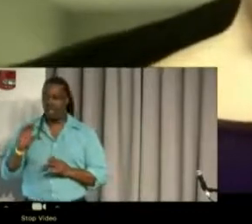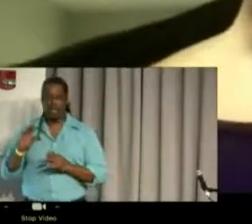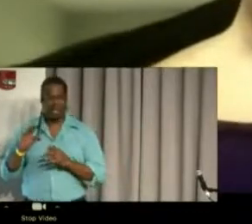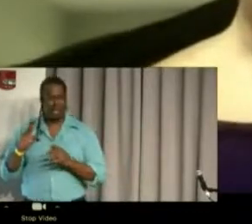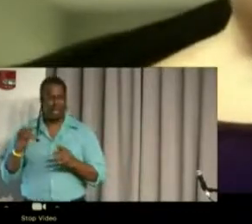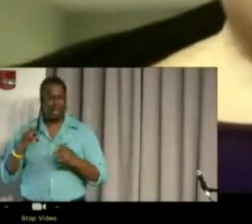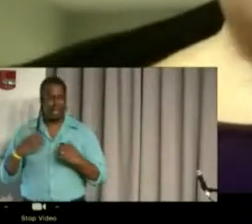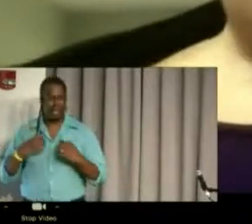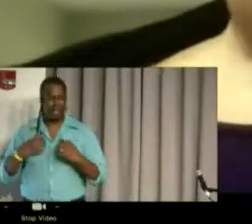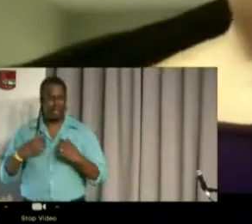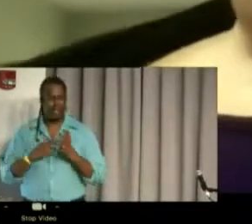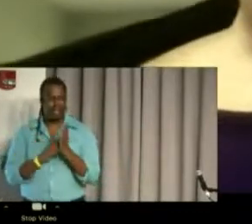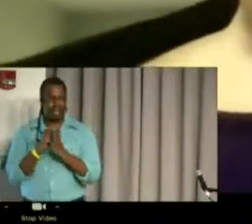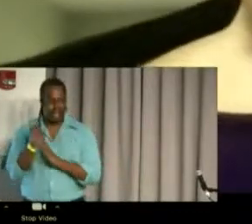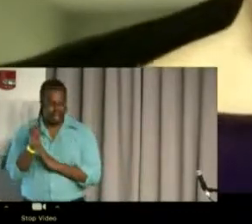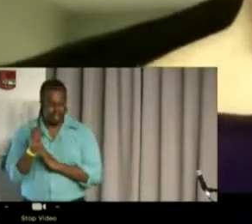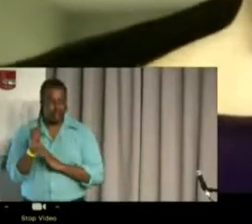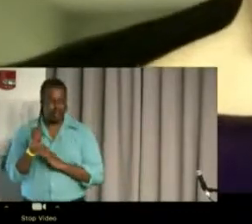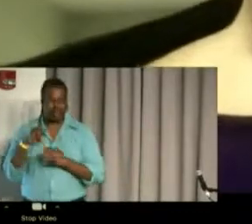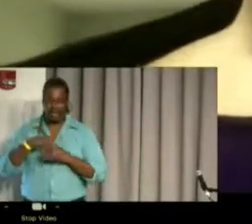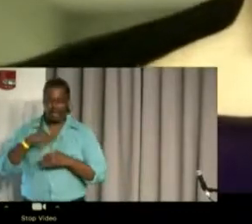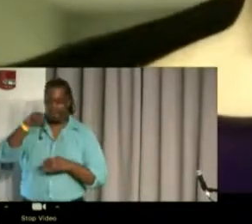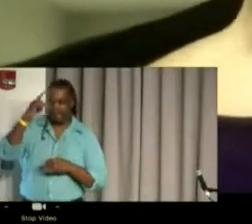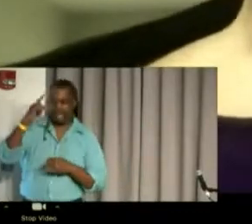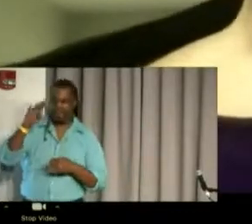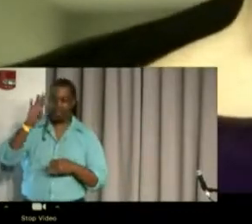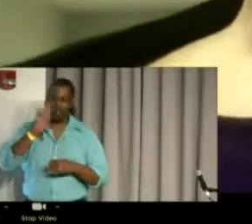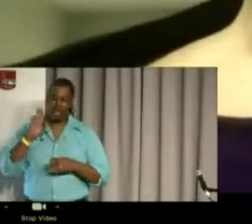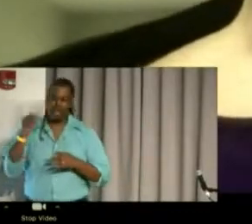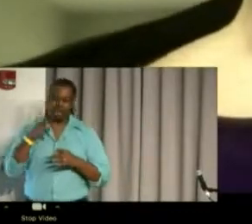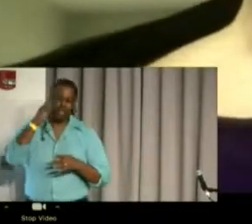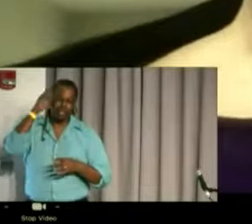Black, brown, and Indigenous bodies, of